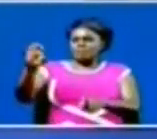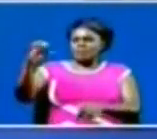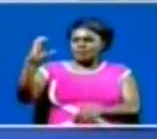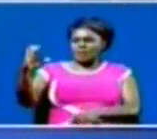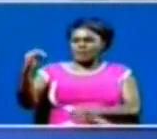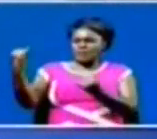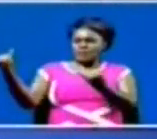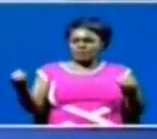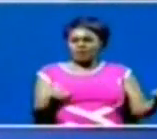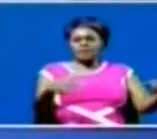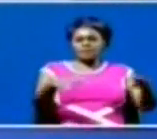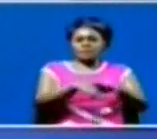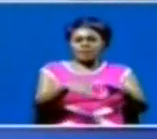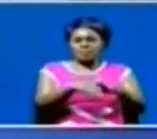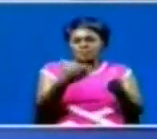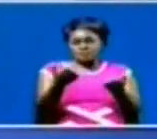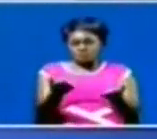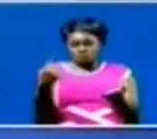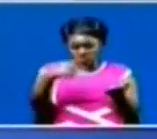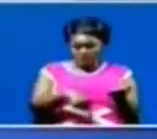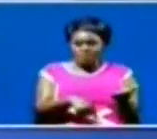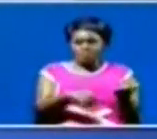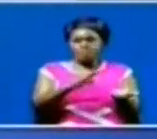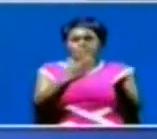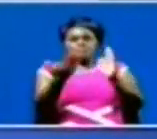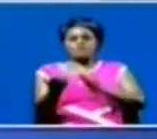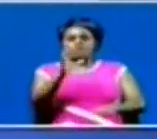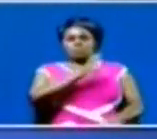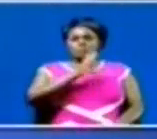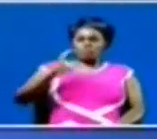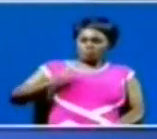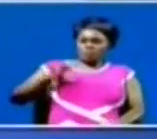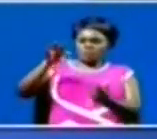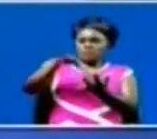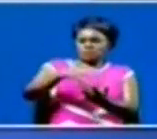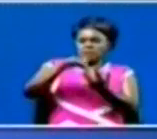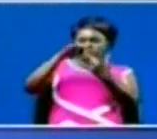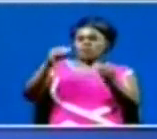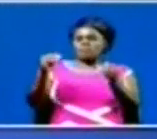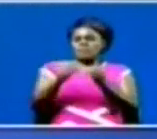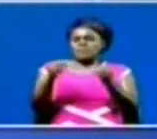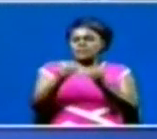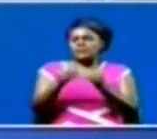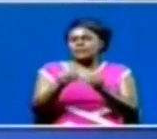invite the members who have been recommended for expulsion to appear before it at a special NEC meeting